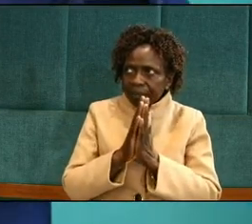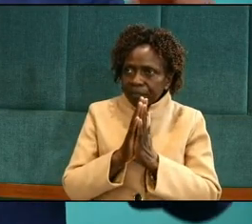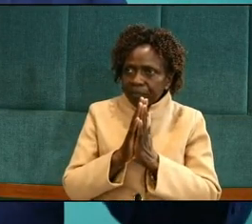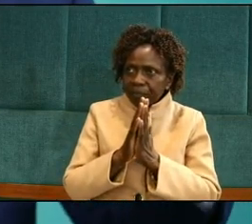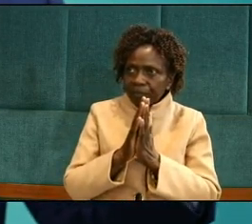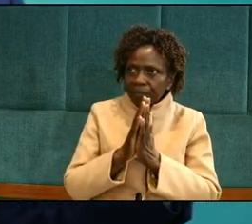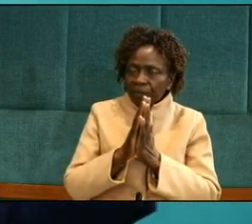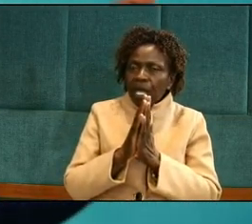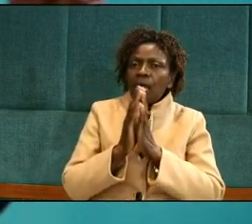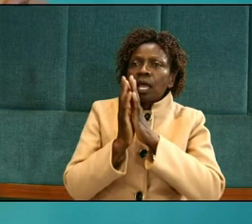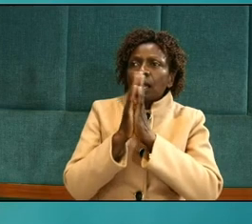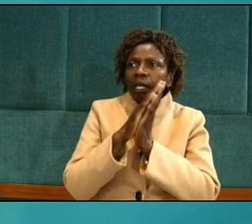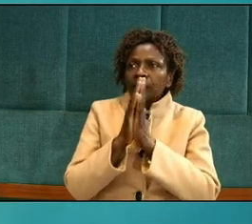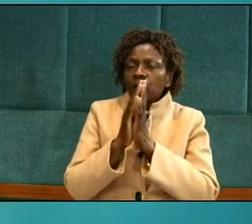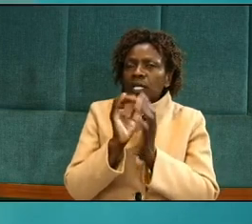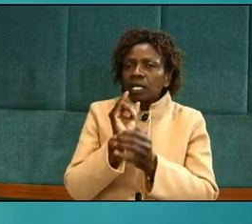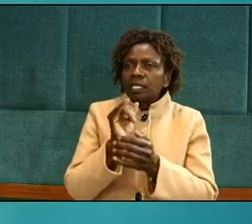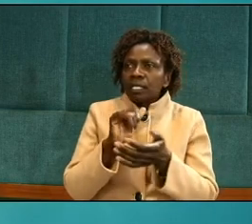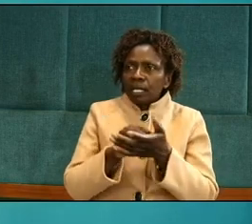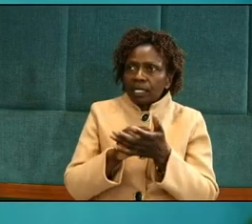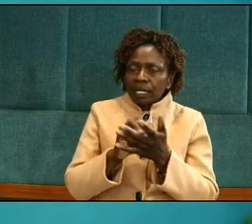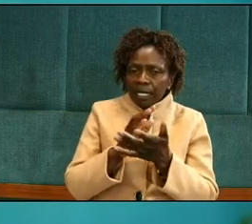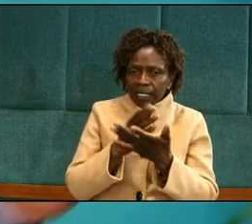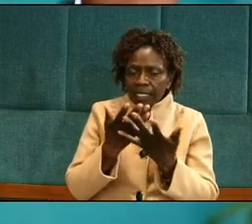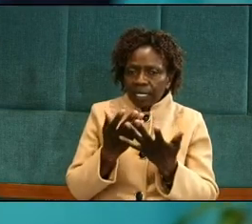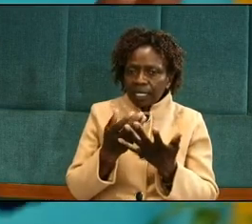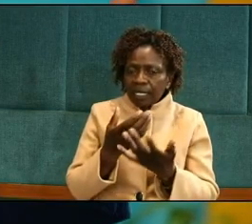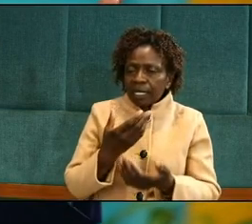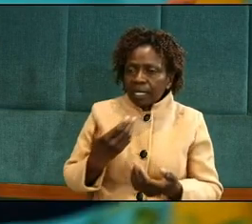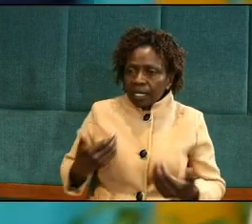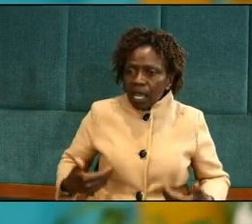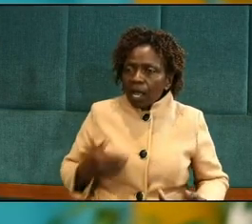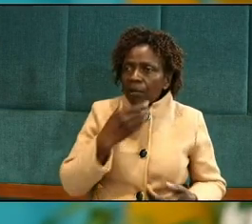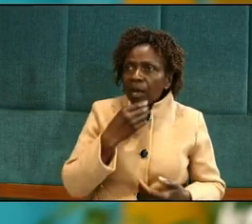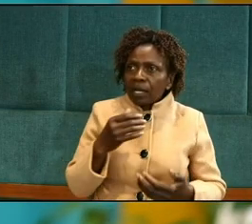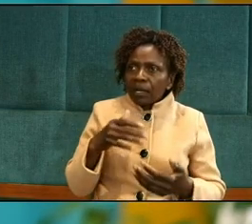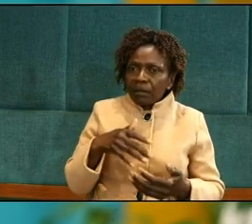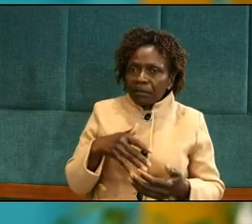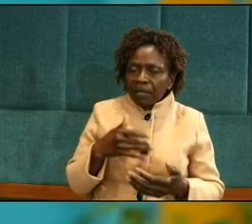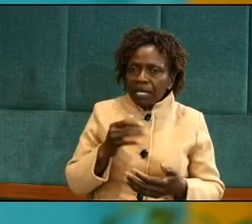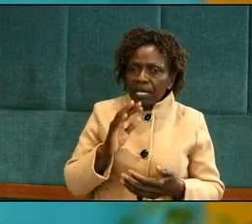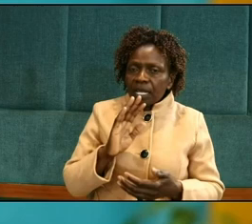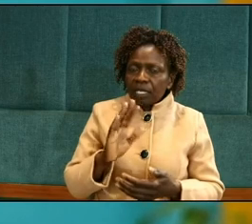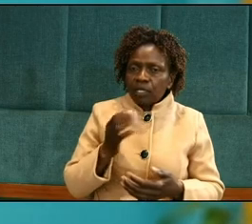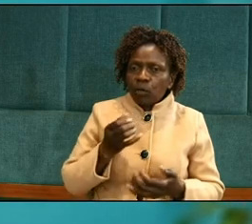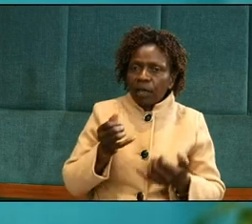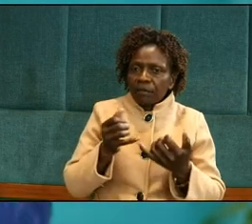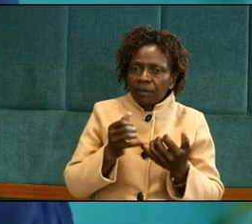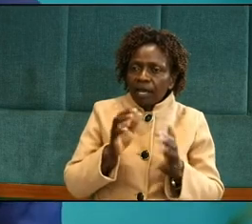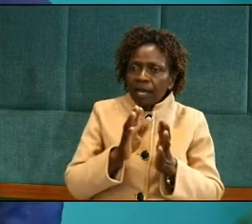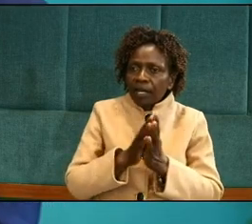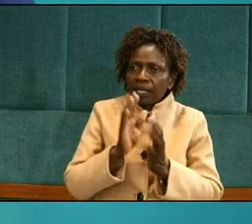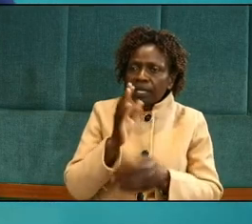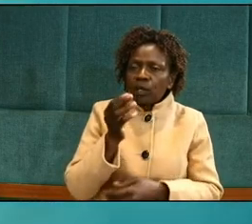You see, a story is that a certain young man killed his wife. And